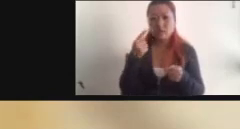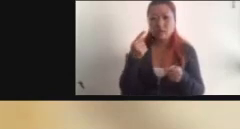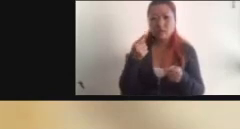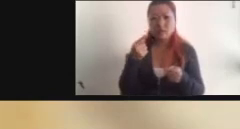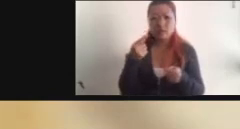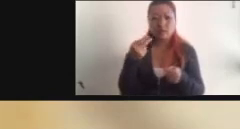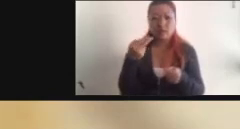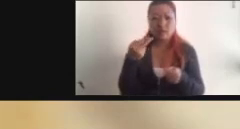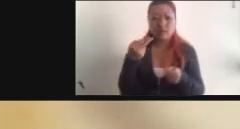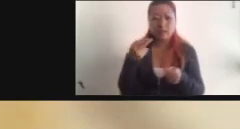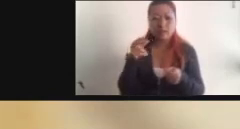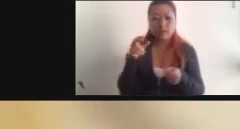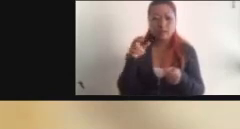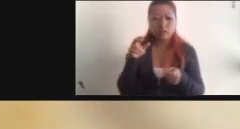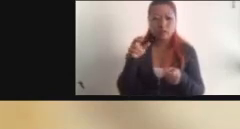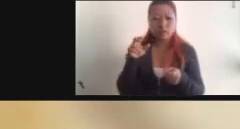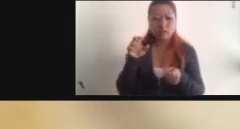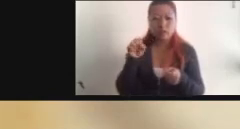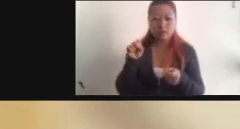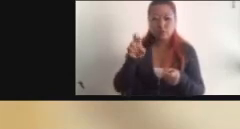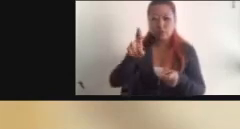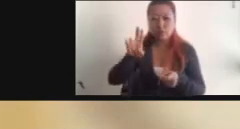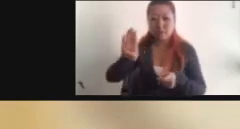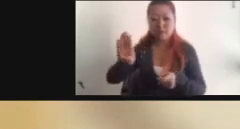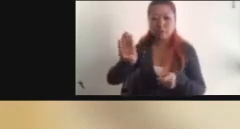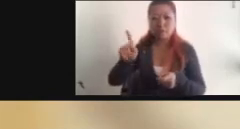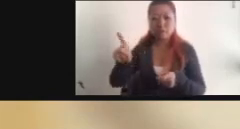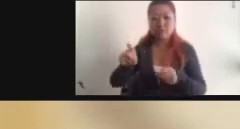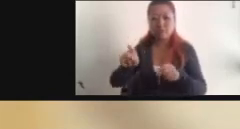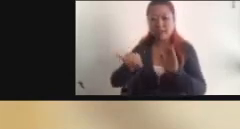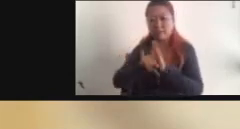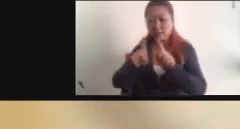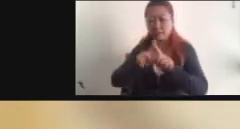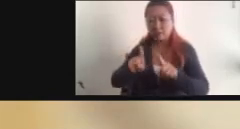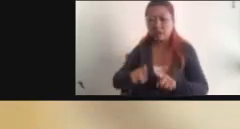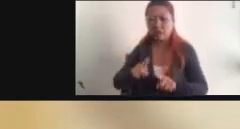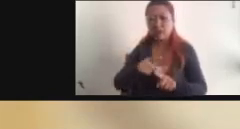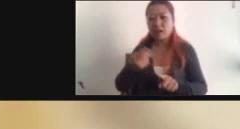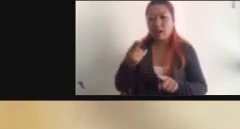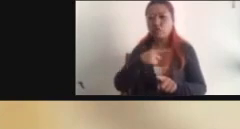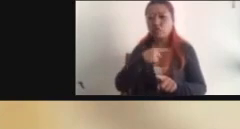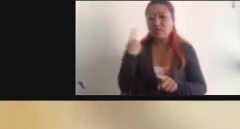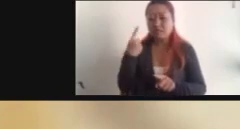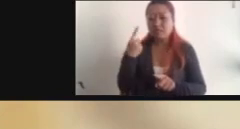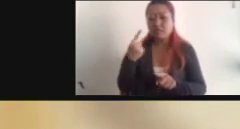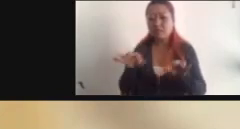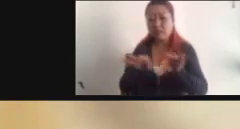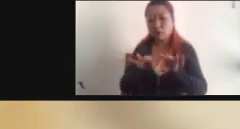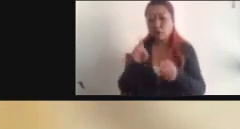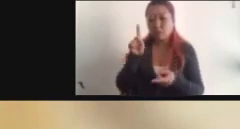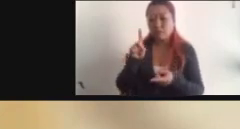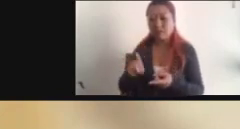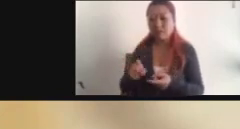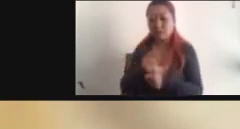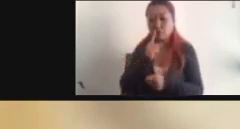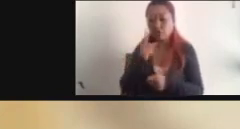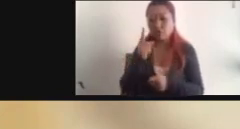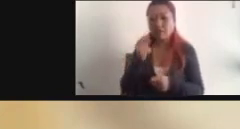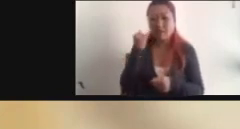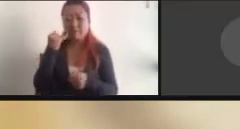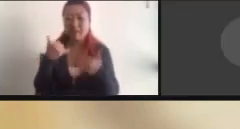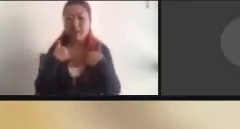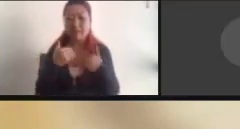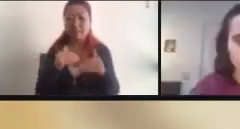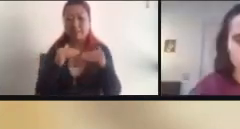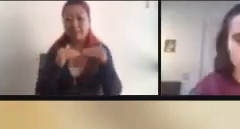The HSRB identifies high-value risk mitigation targets that capture areas where there are major gaps in knowledge or